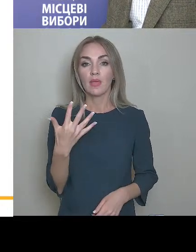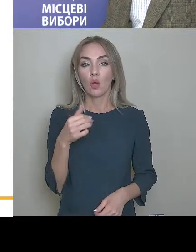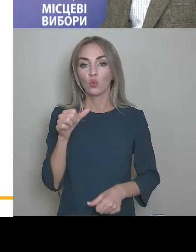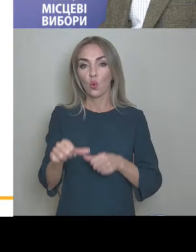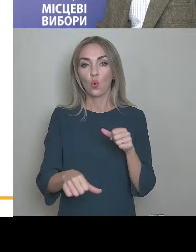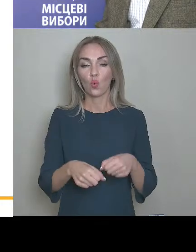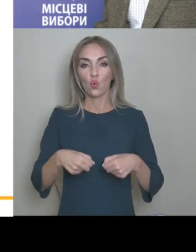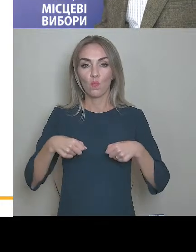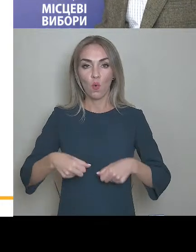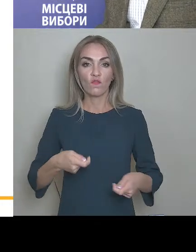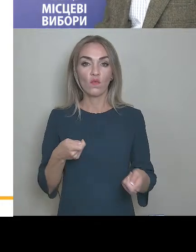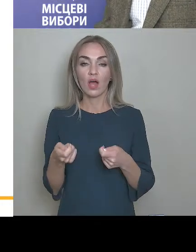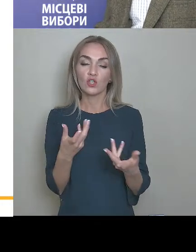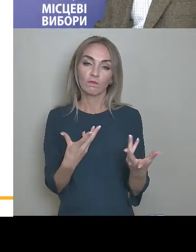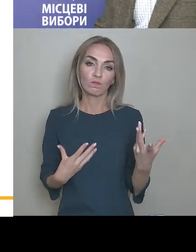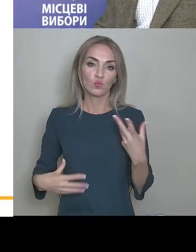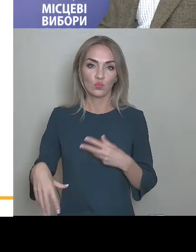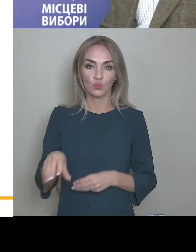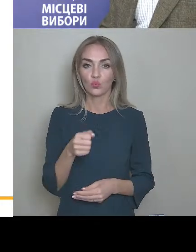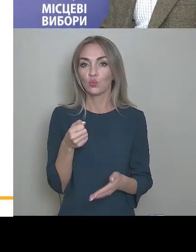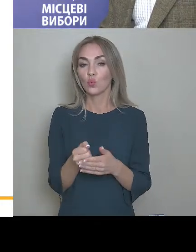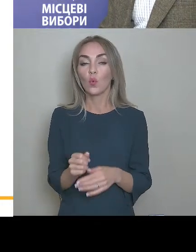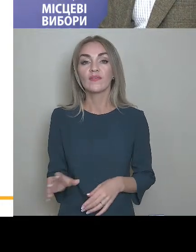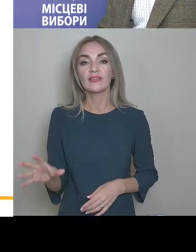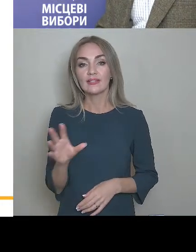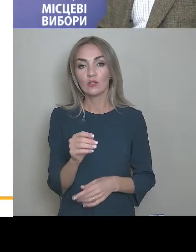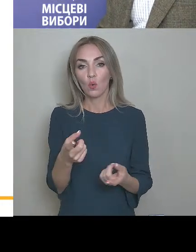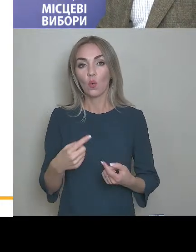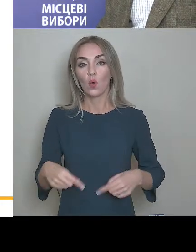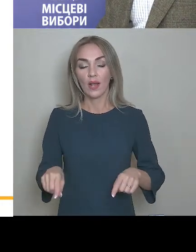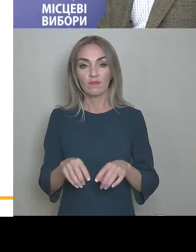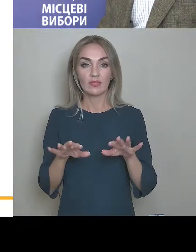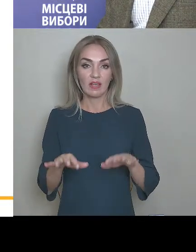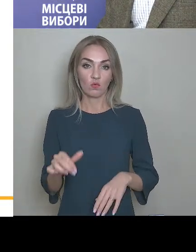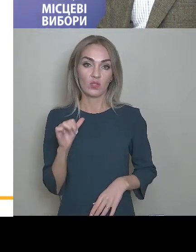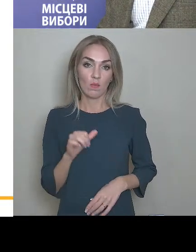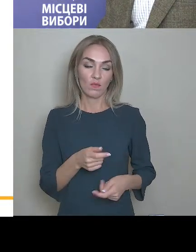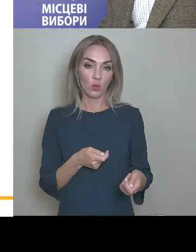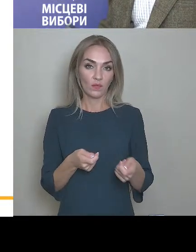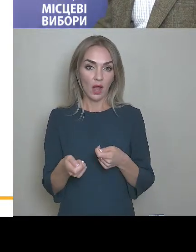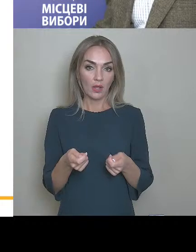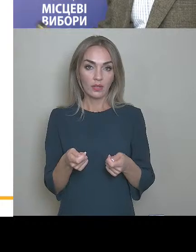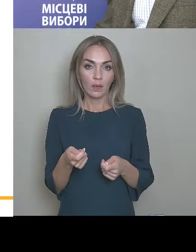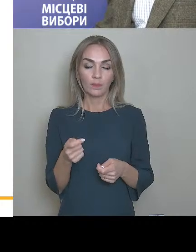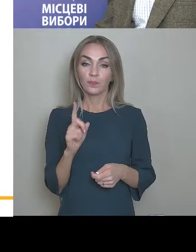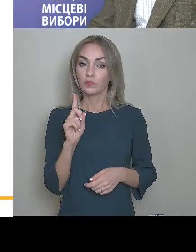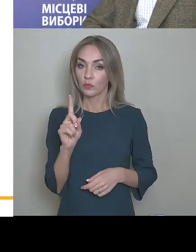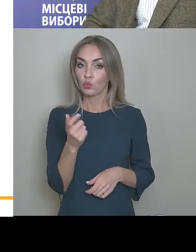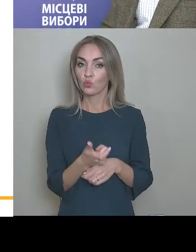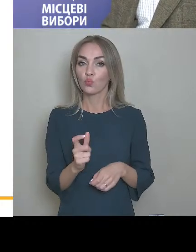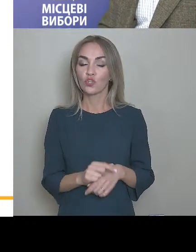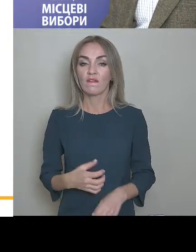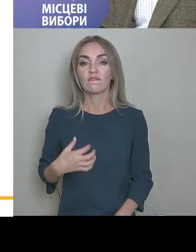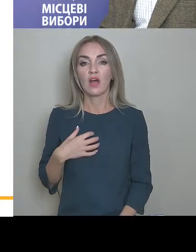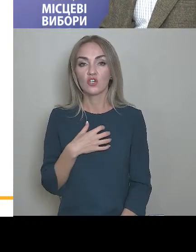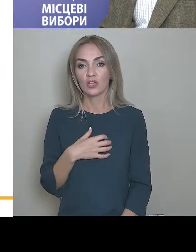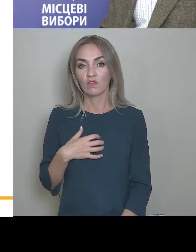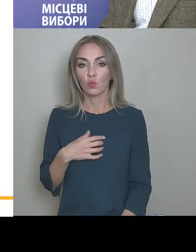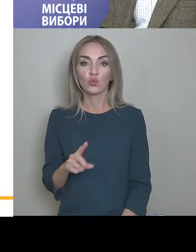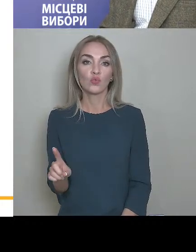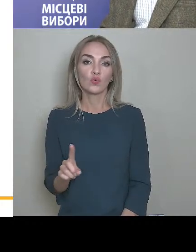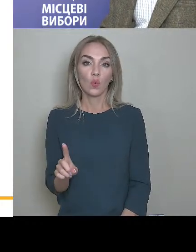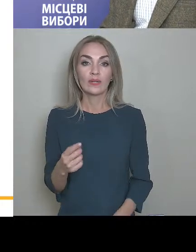authorities, are taking place everywhere, to all the government bodies of self-government. And it's very important